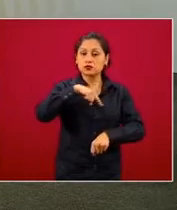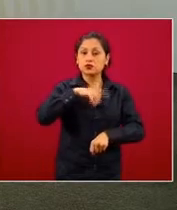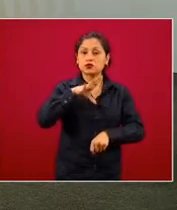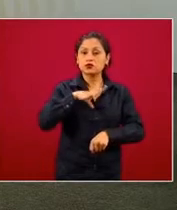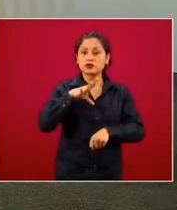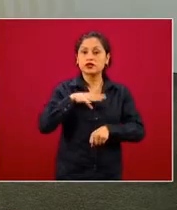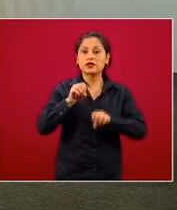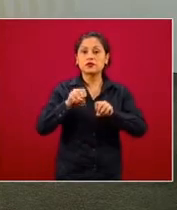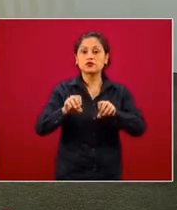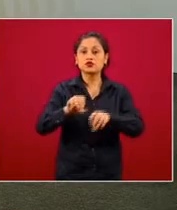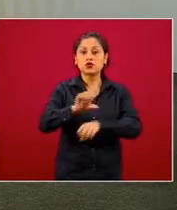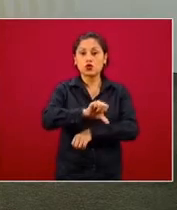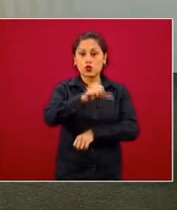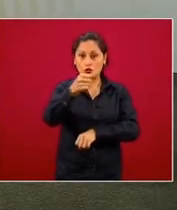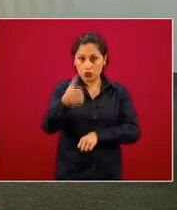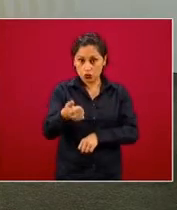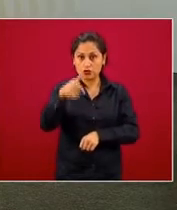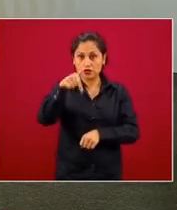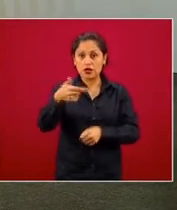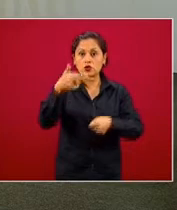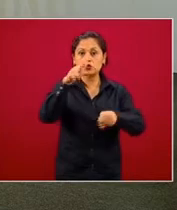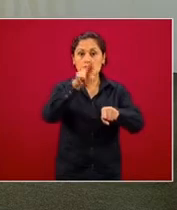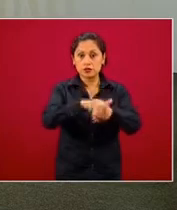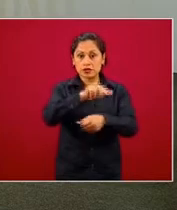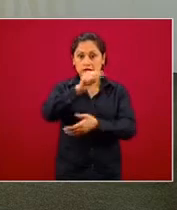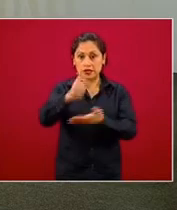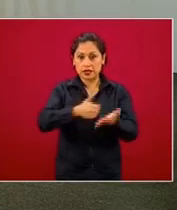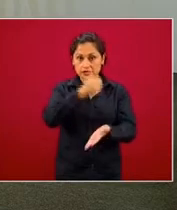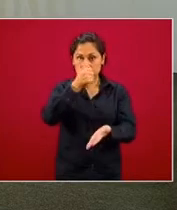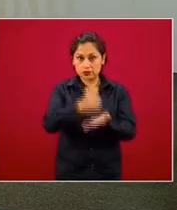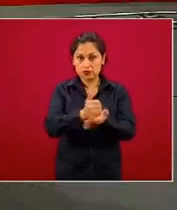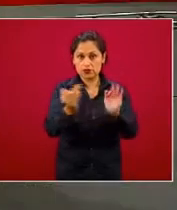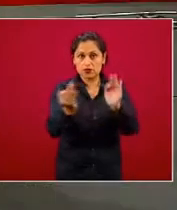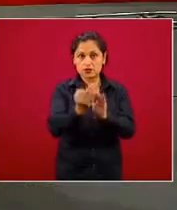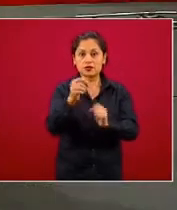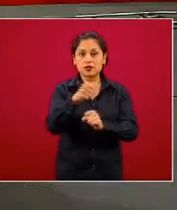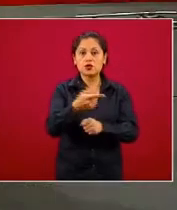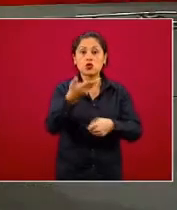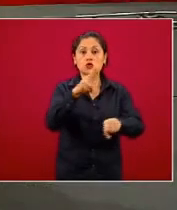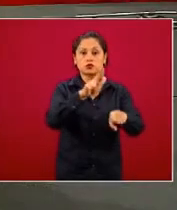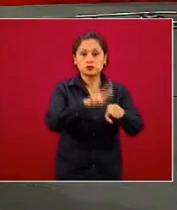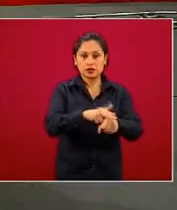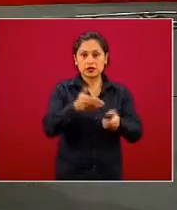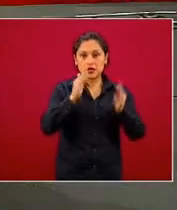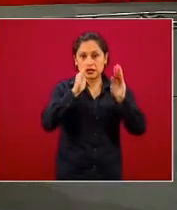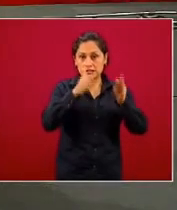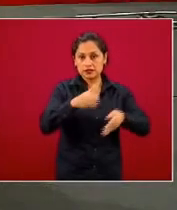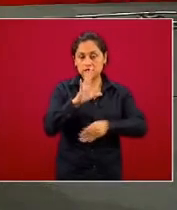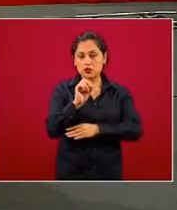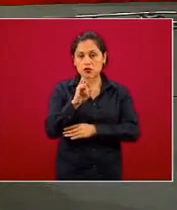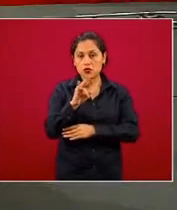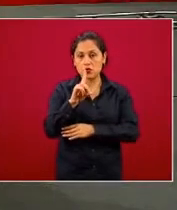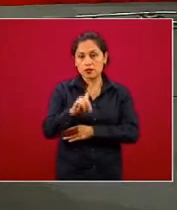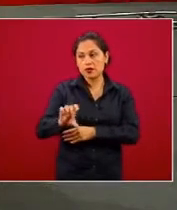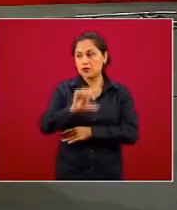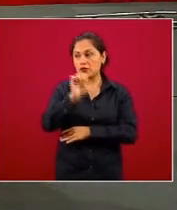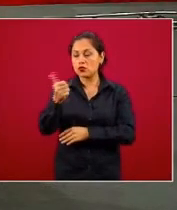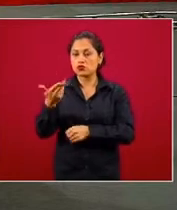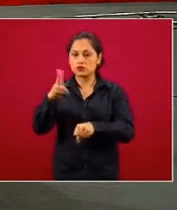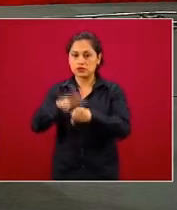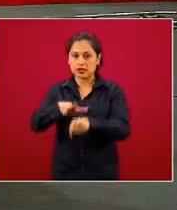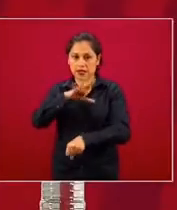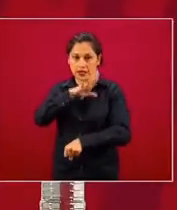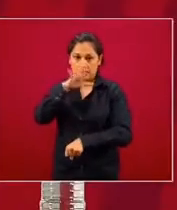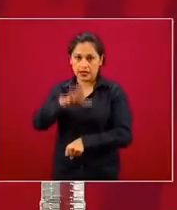in Por lo pronto están the solo en los hospitals hospitales de la in ciudad, town, algunos que están those determinados who como have been COVID assigned as COVID y 19 otros que treatment no, que son centers, and generales, pero